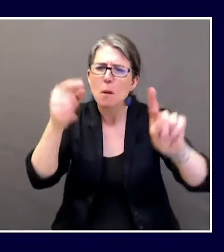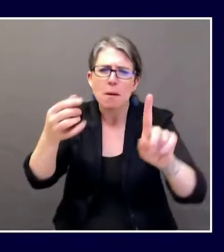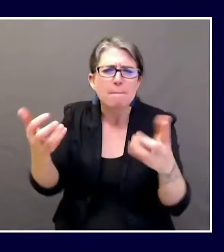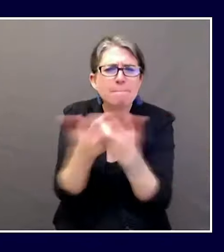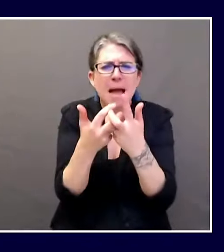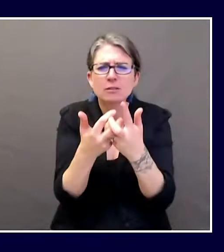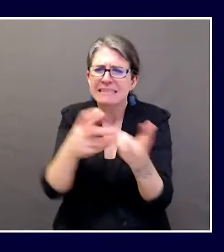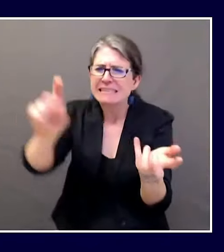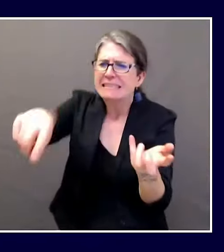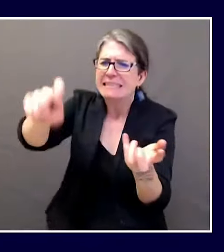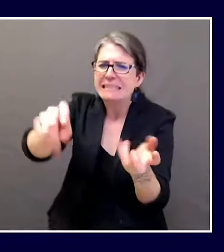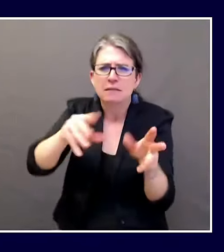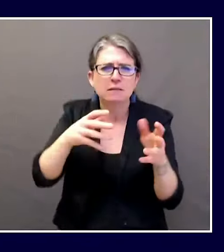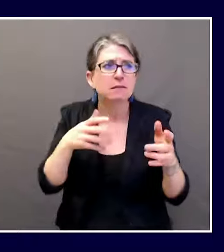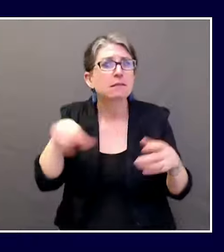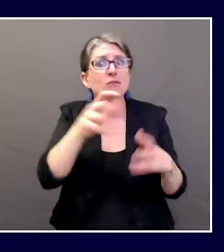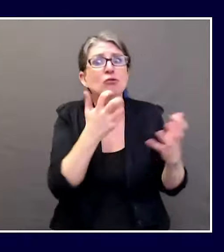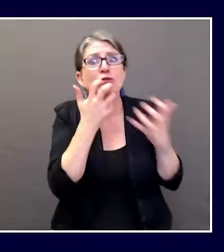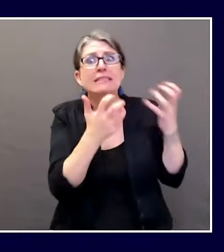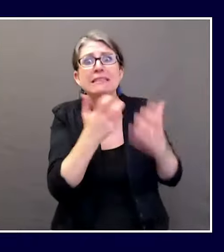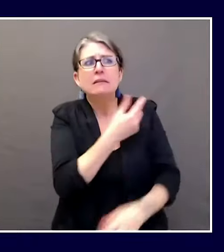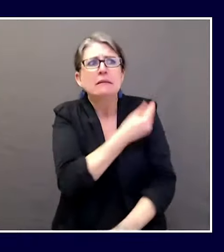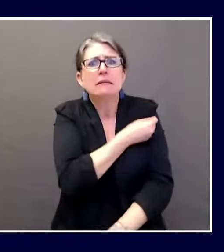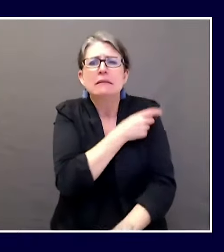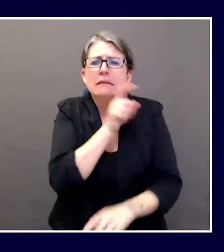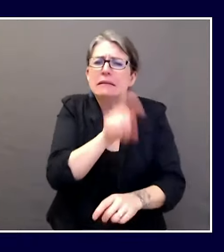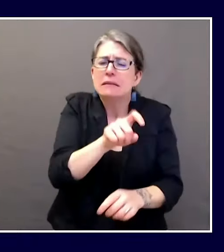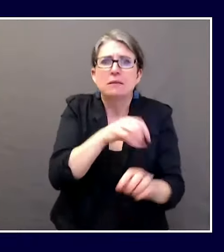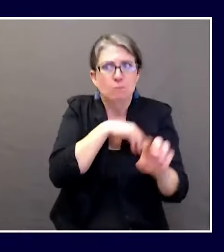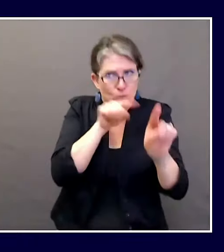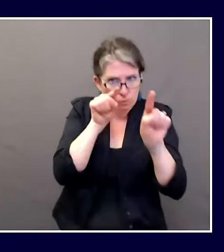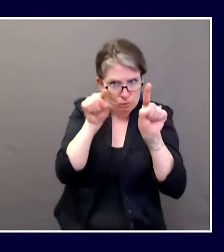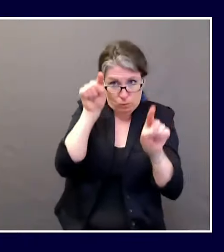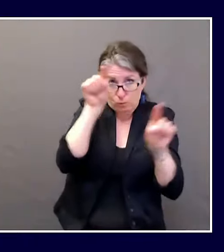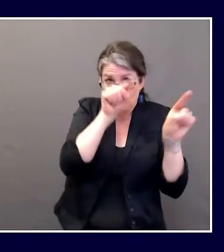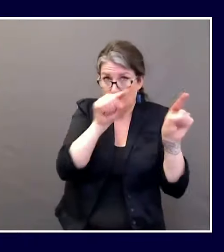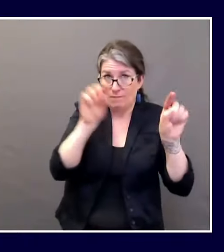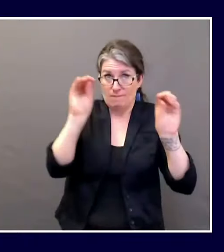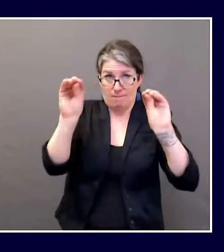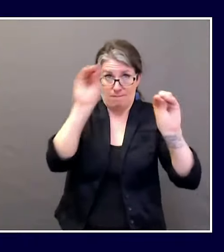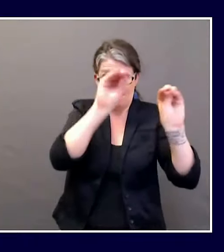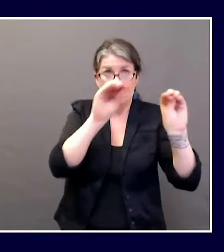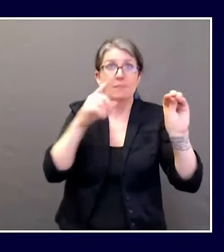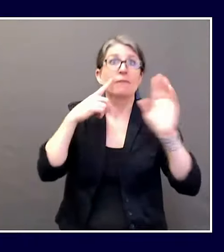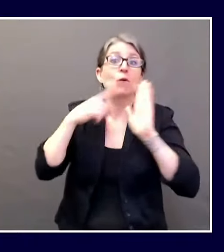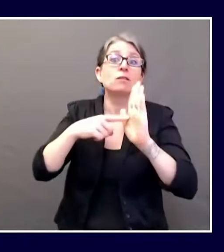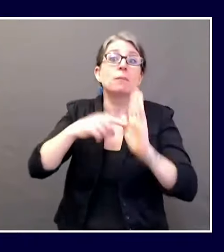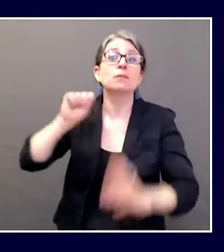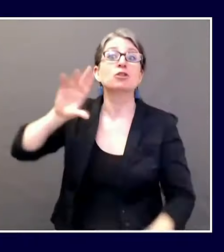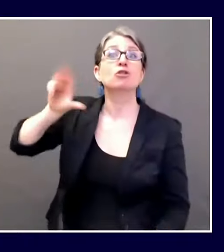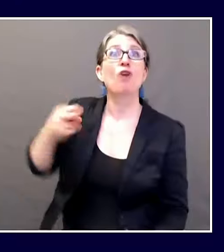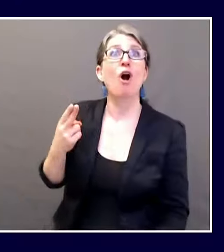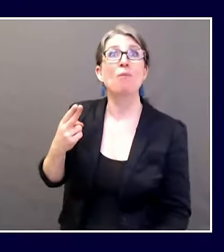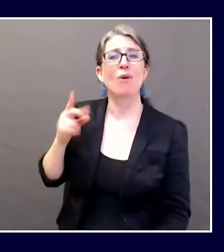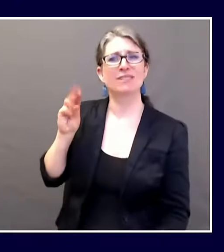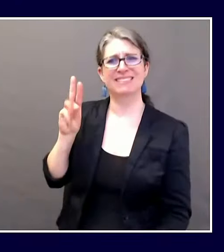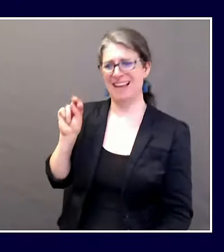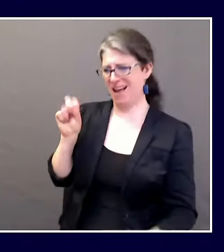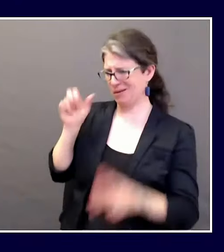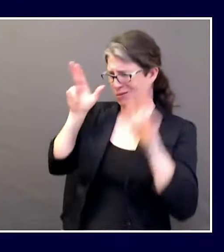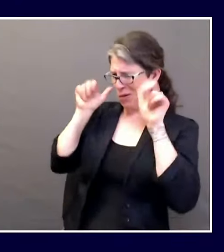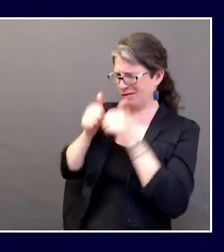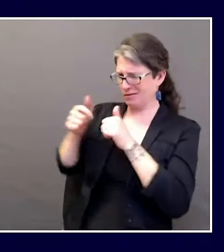were rather adding something to the area. So we looked for places where we could activate where there was not already another supply